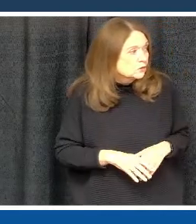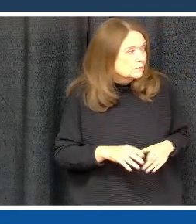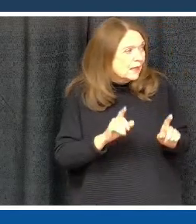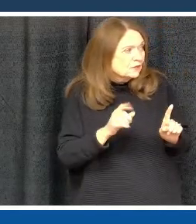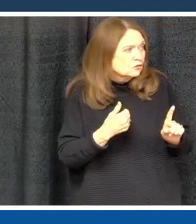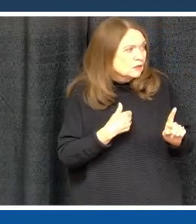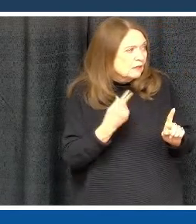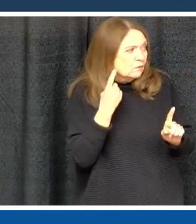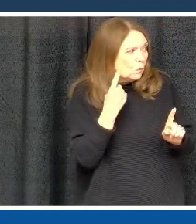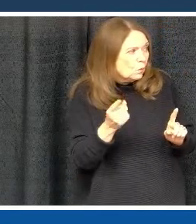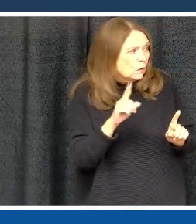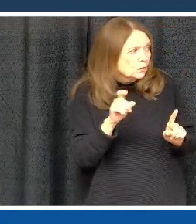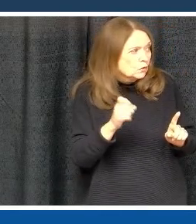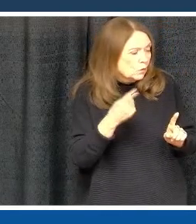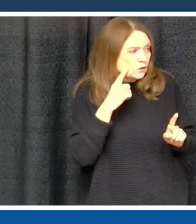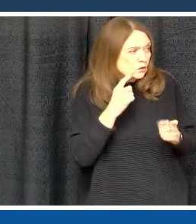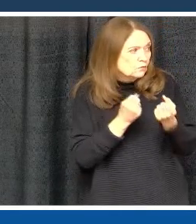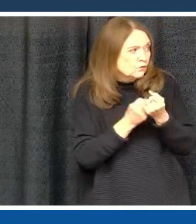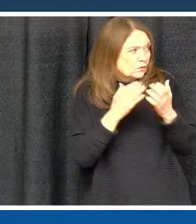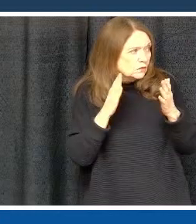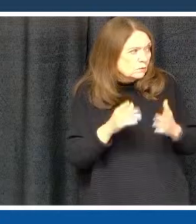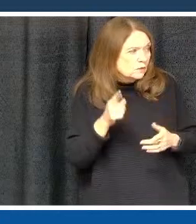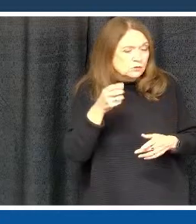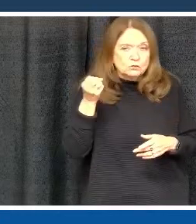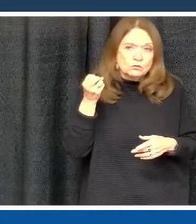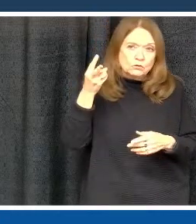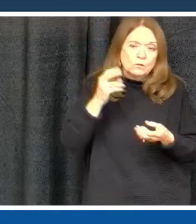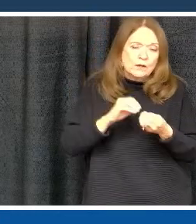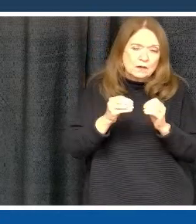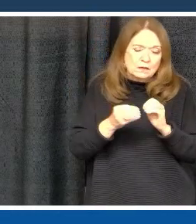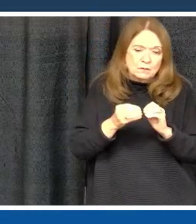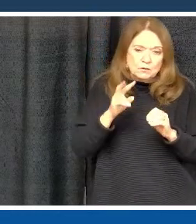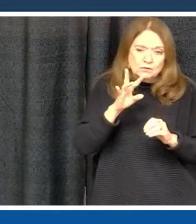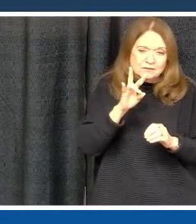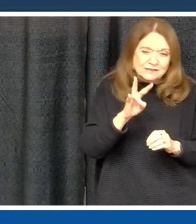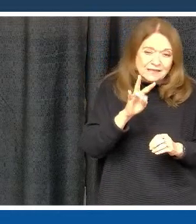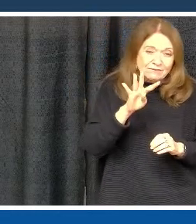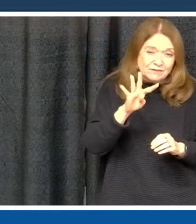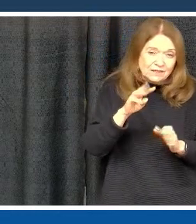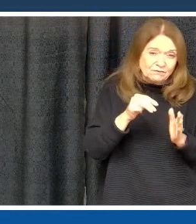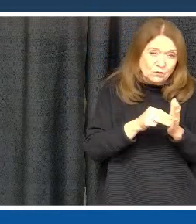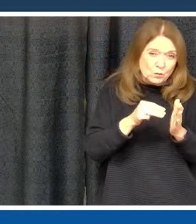have one question for the sponsor. You threw out a number at the beginning, $74 million.